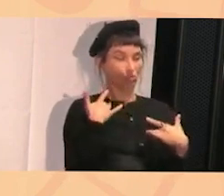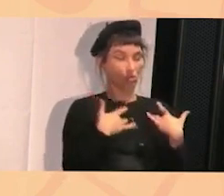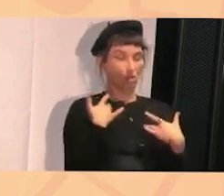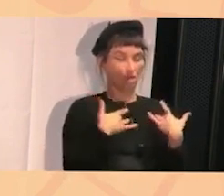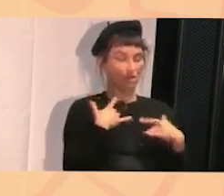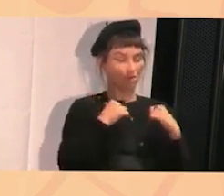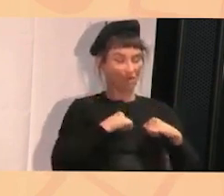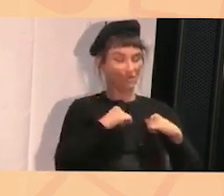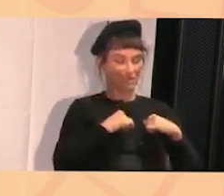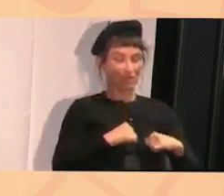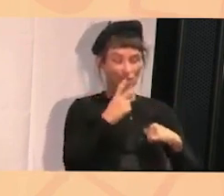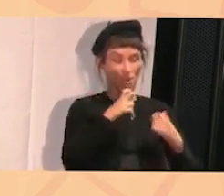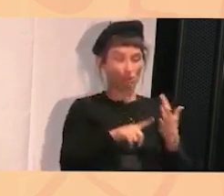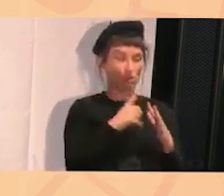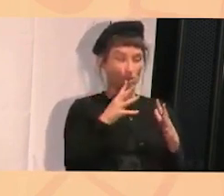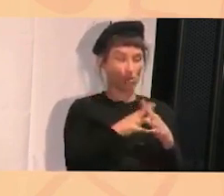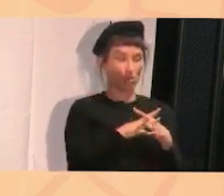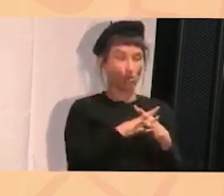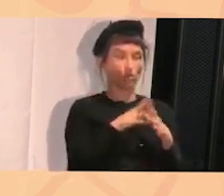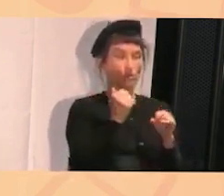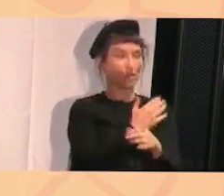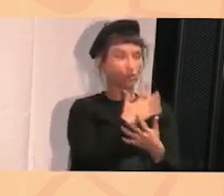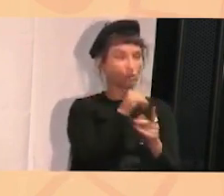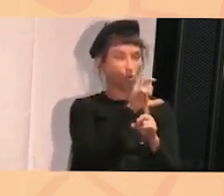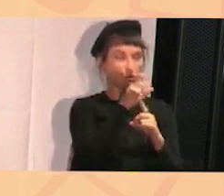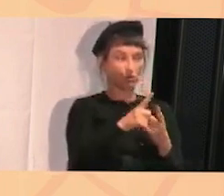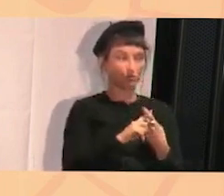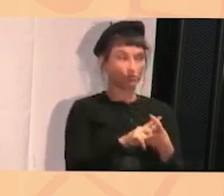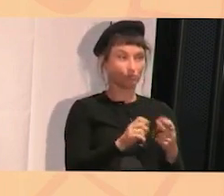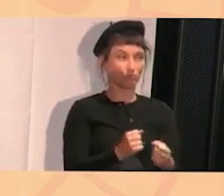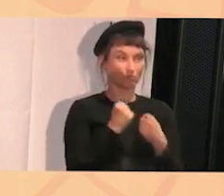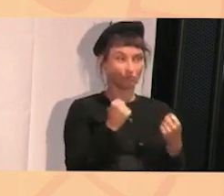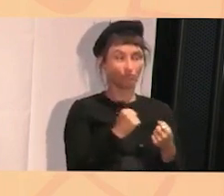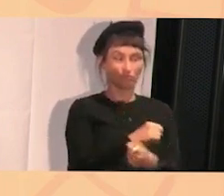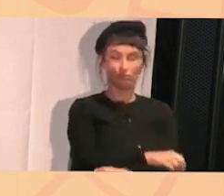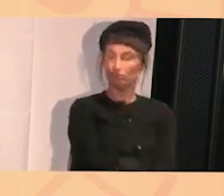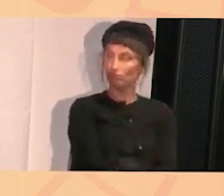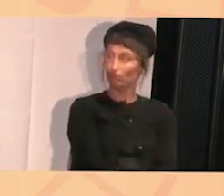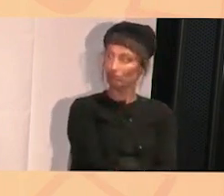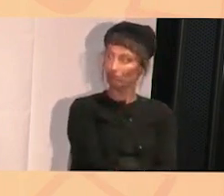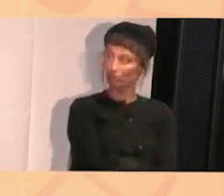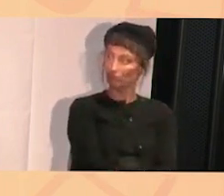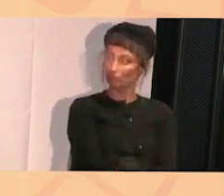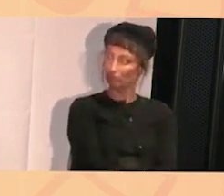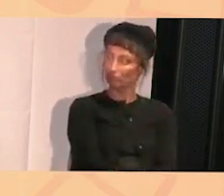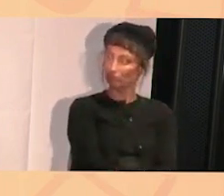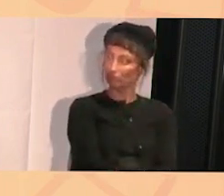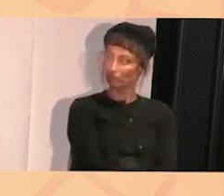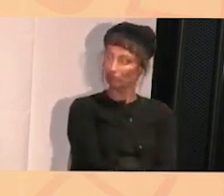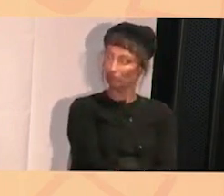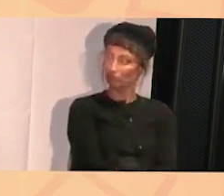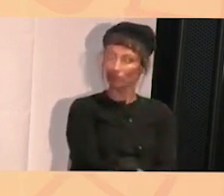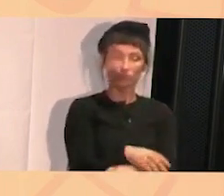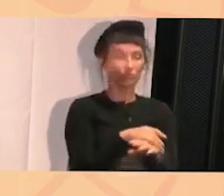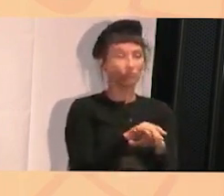people to keep the culture strong, and so that kids. We've also, coming out of